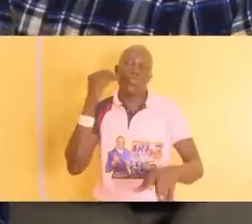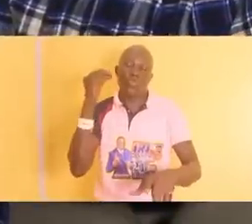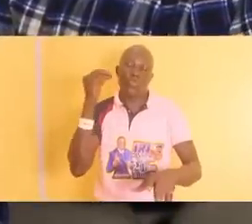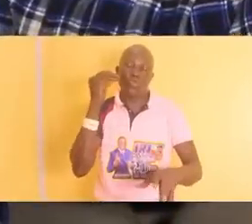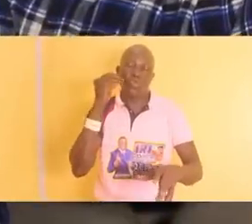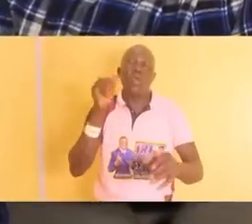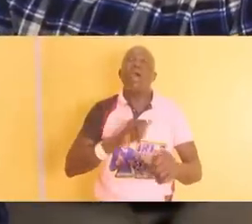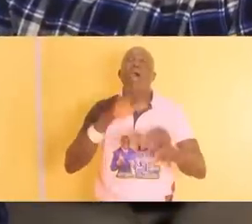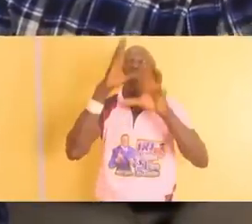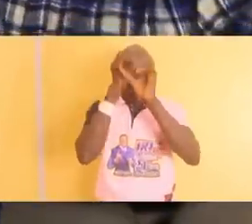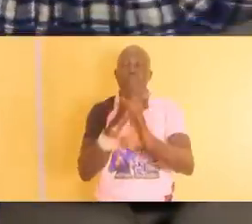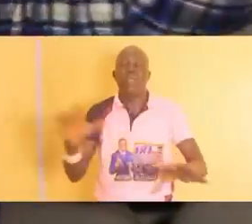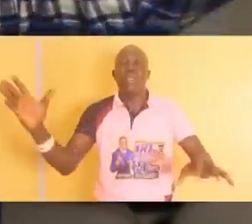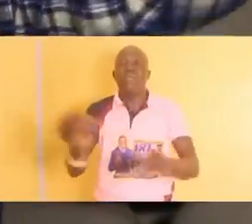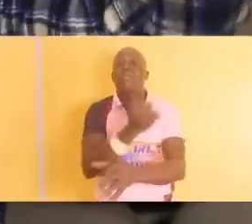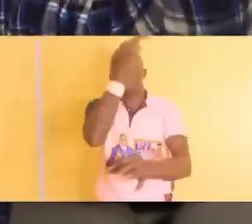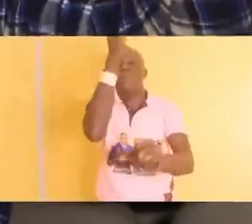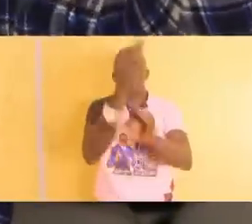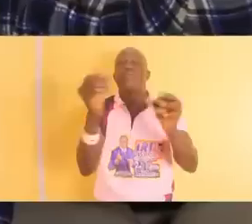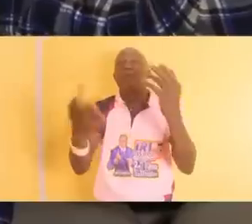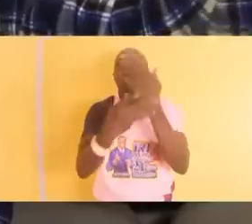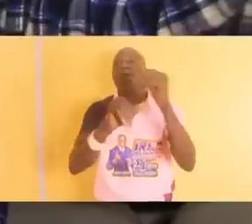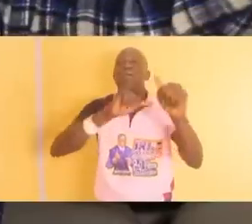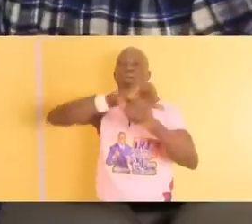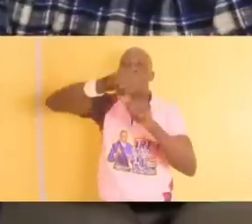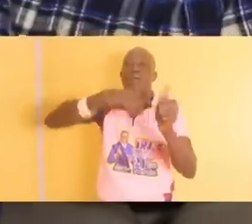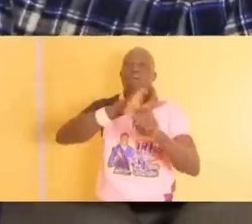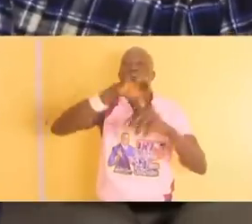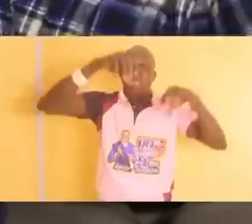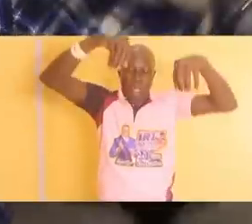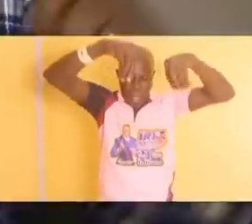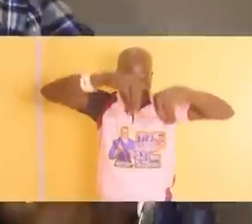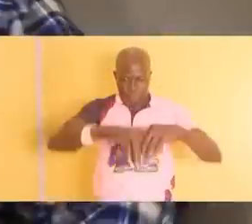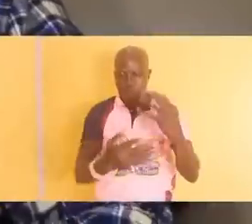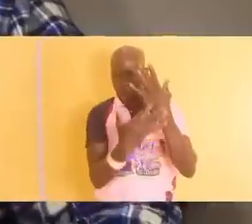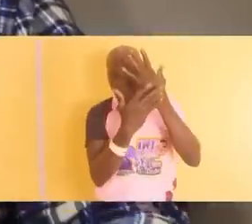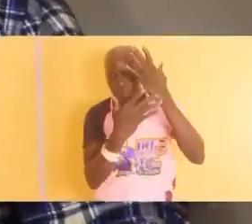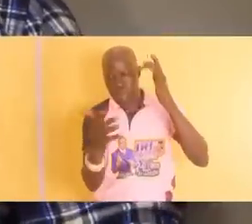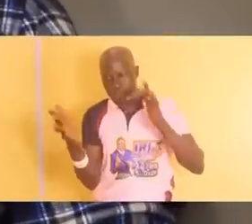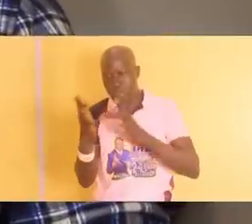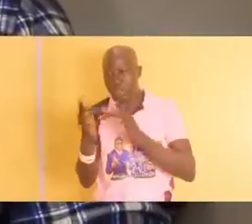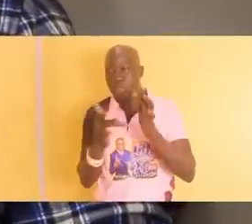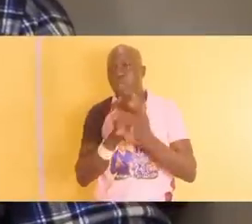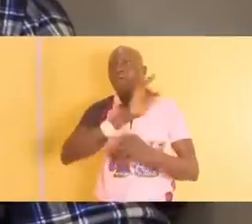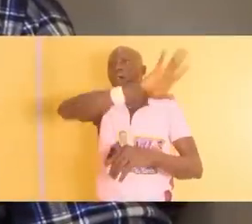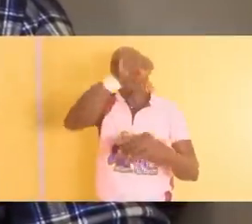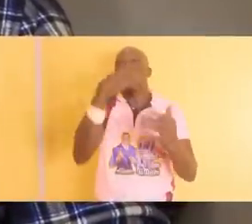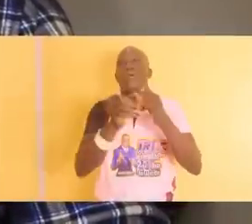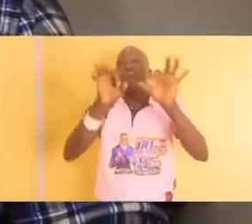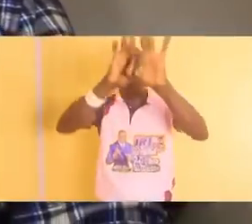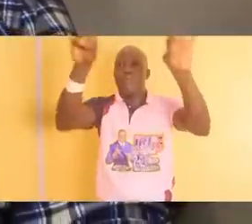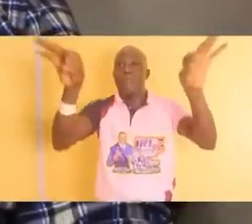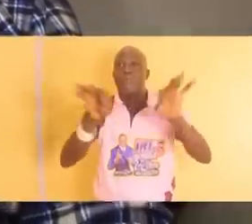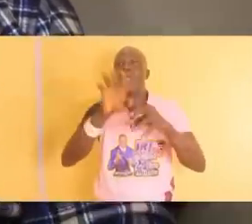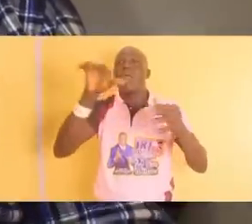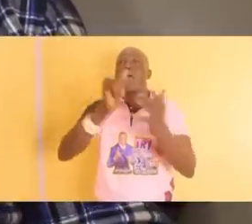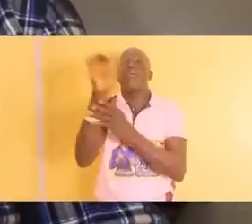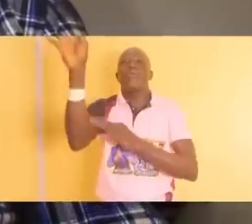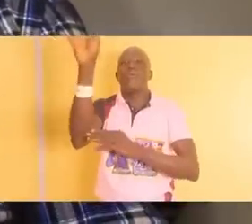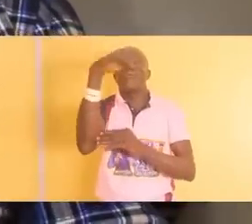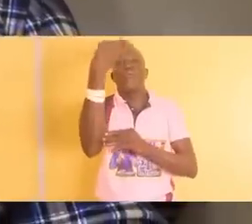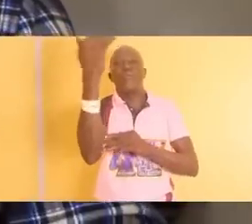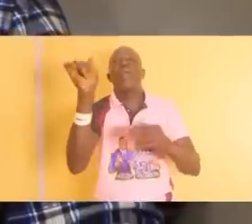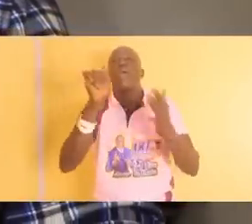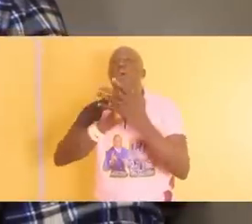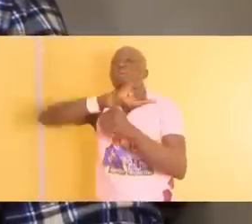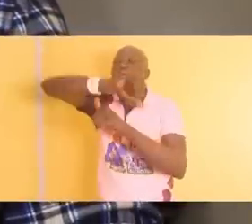Let's go. I sanctify your symbol of faith. I anoint the oil. I put in the full blood of Jesus. And your file, your